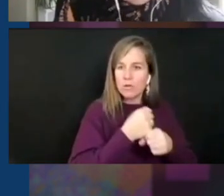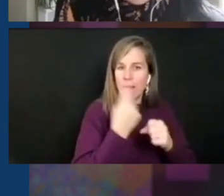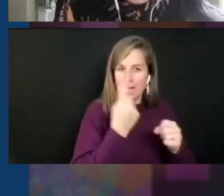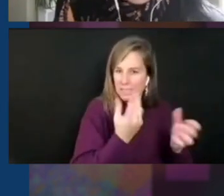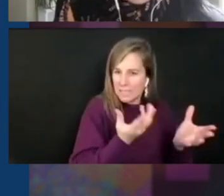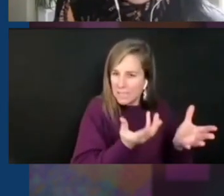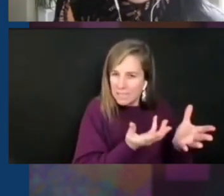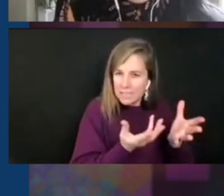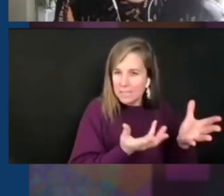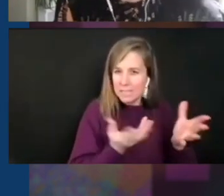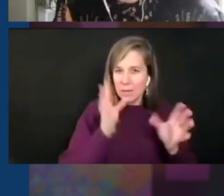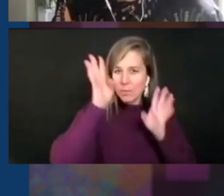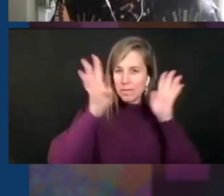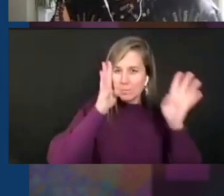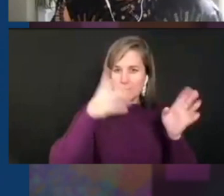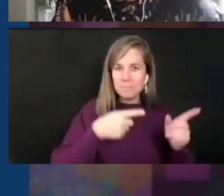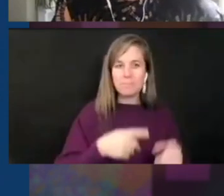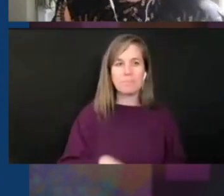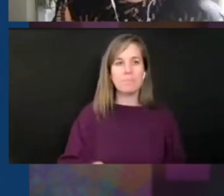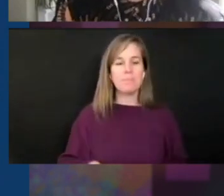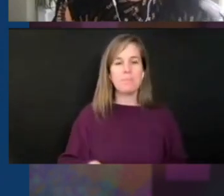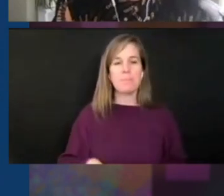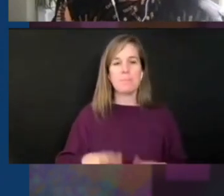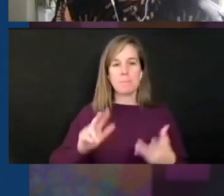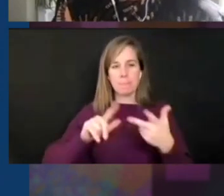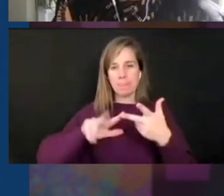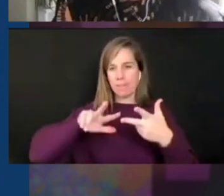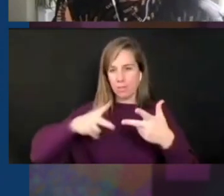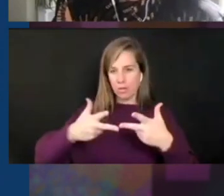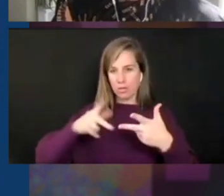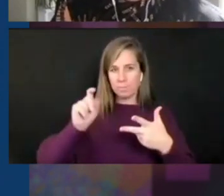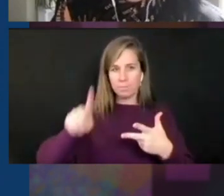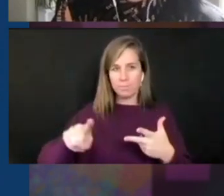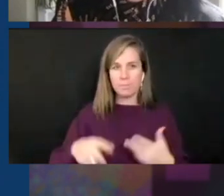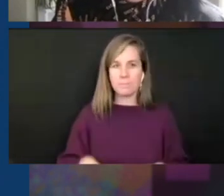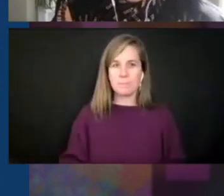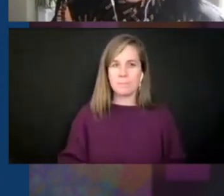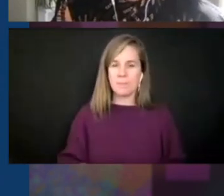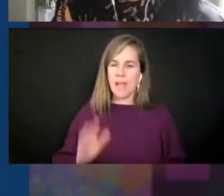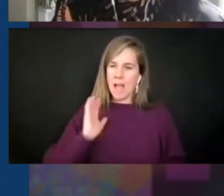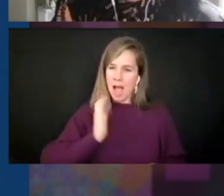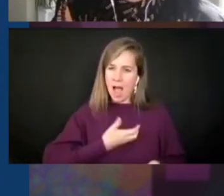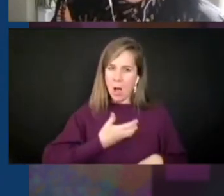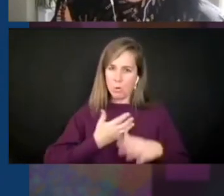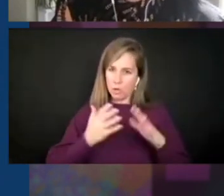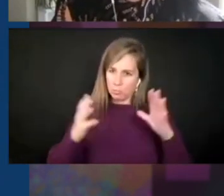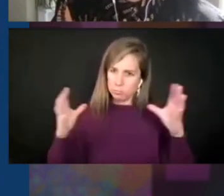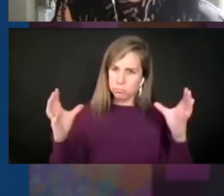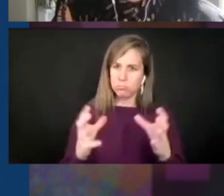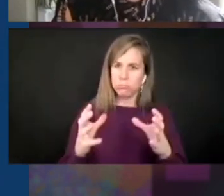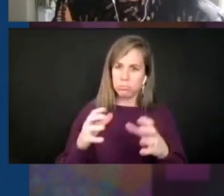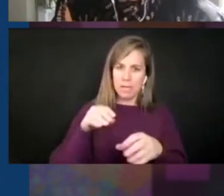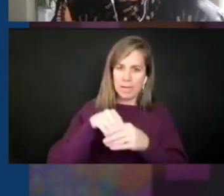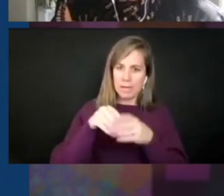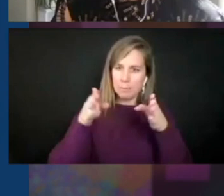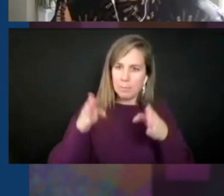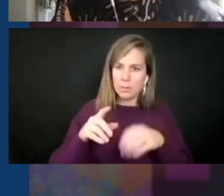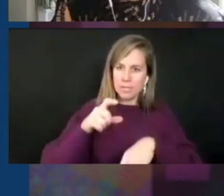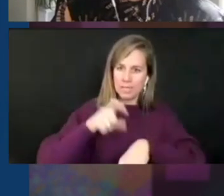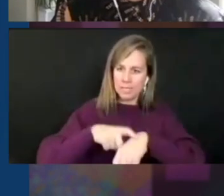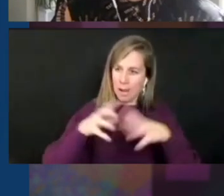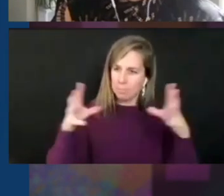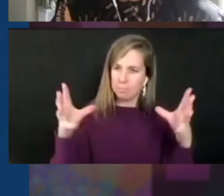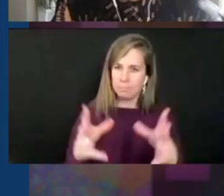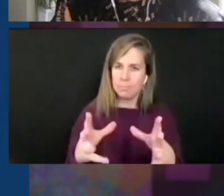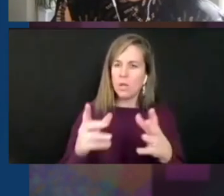question. What is worthy of our collective time and energy that we must gather in person?